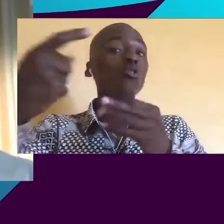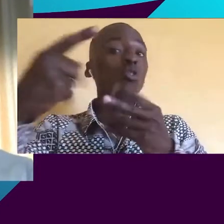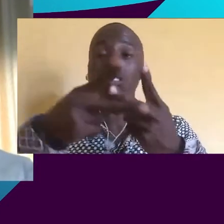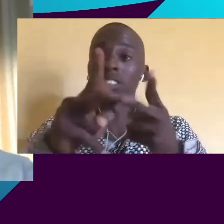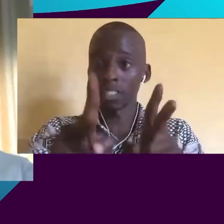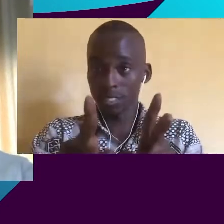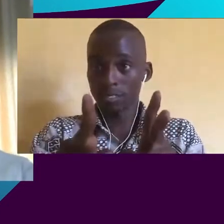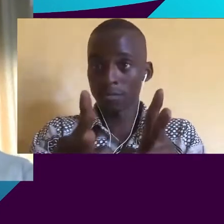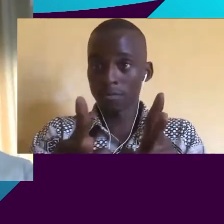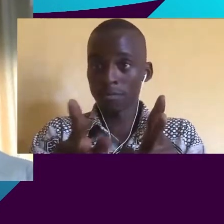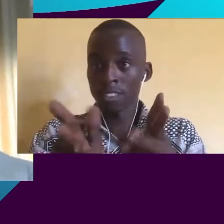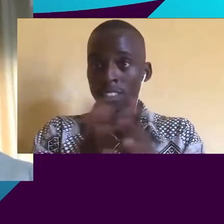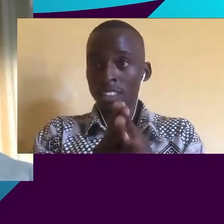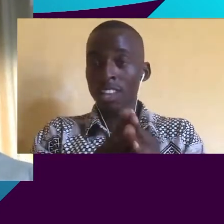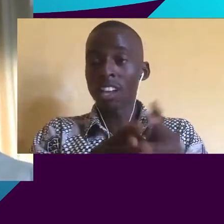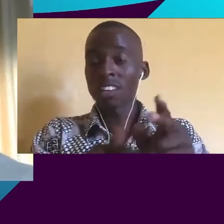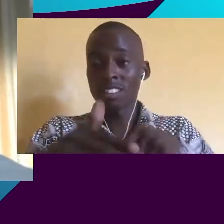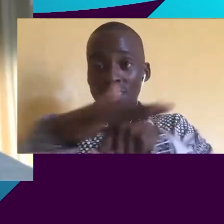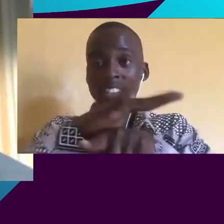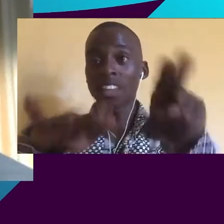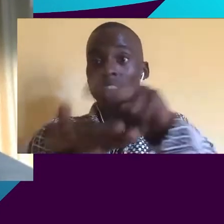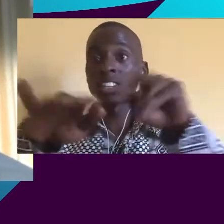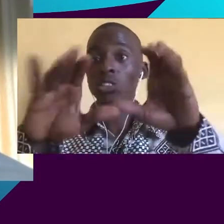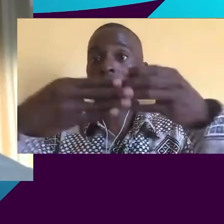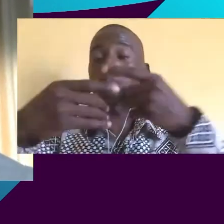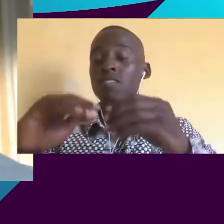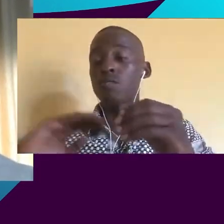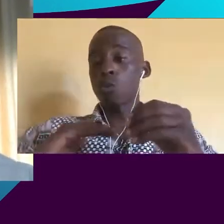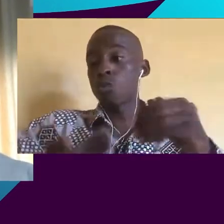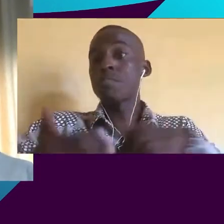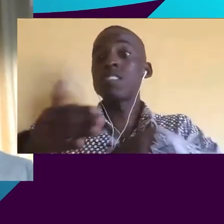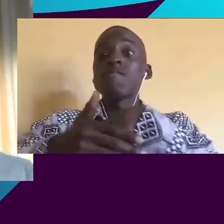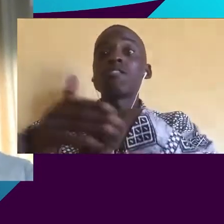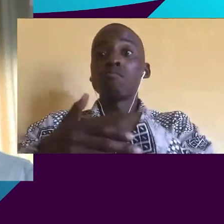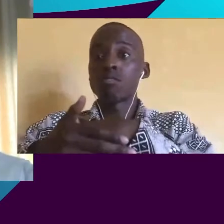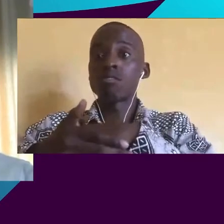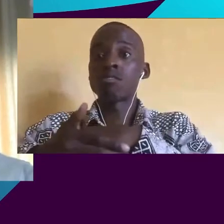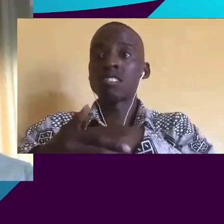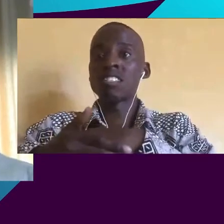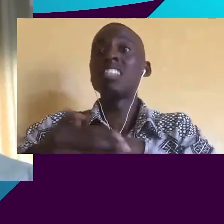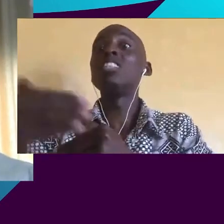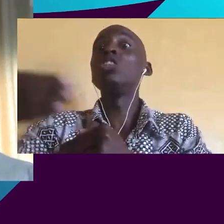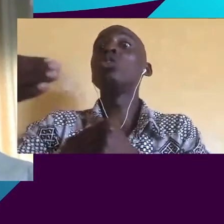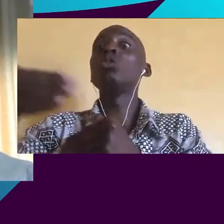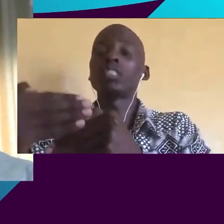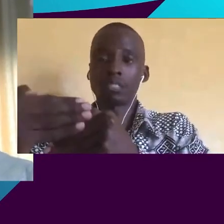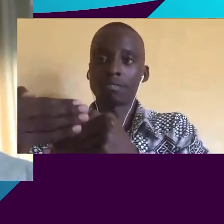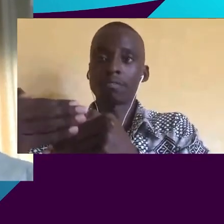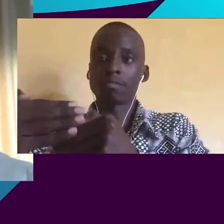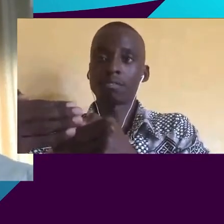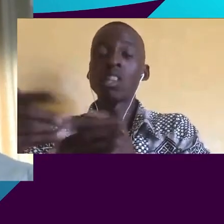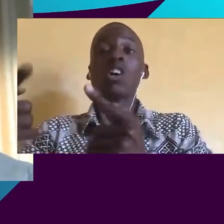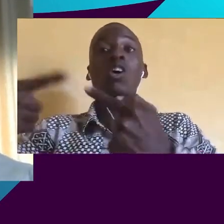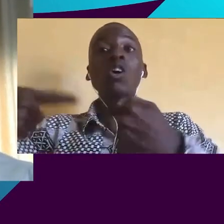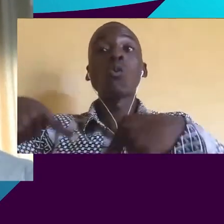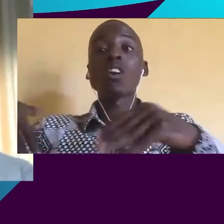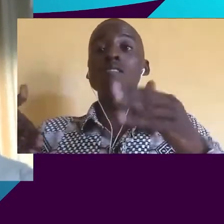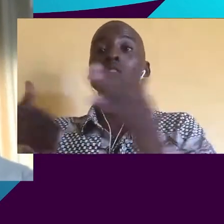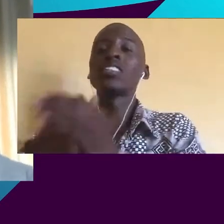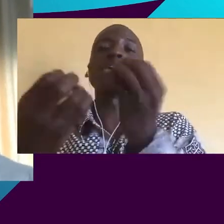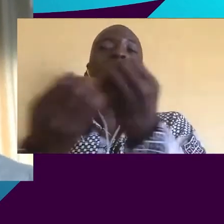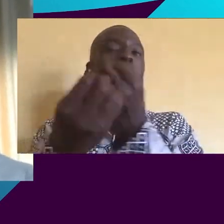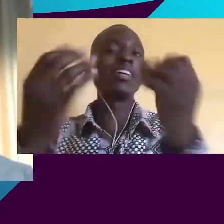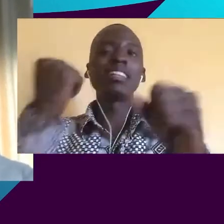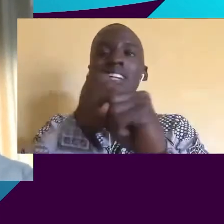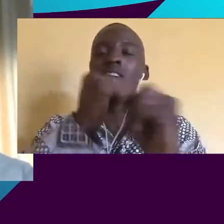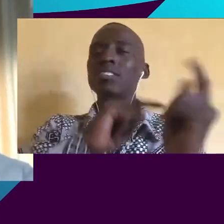get the national team. But for women football, the journey maybe is a little bit shorter. We always, so many girls have come in and then a